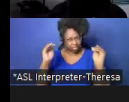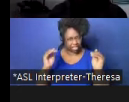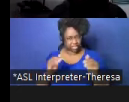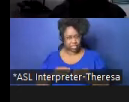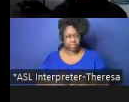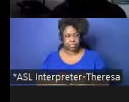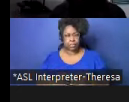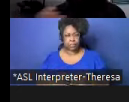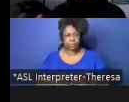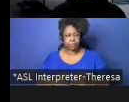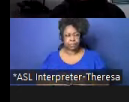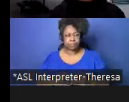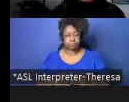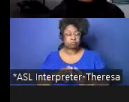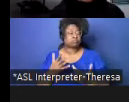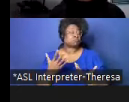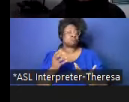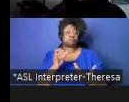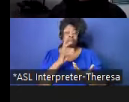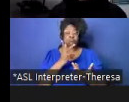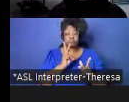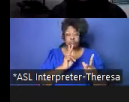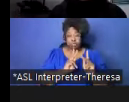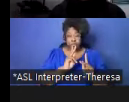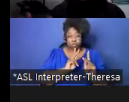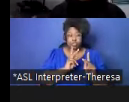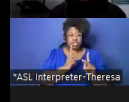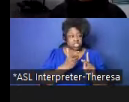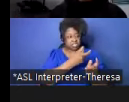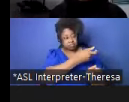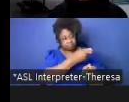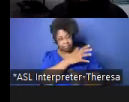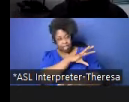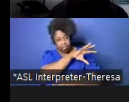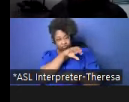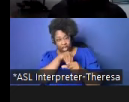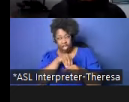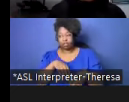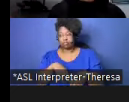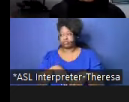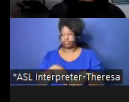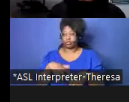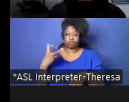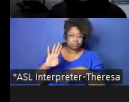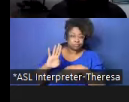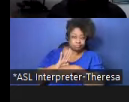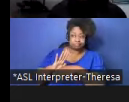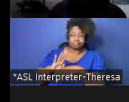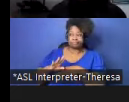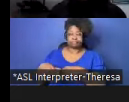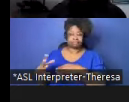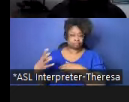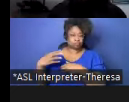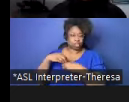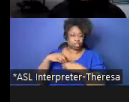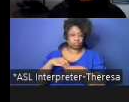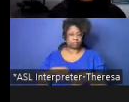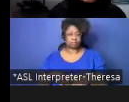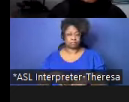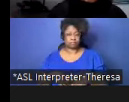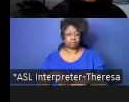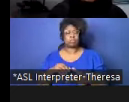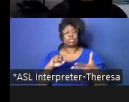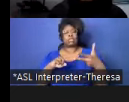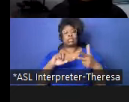That individuals would also need to be involved, or institutions. And scenario 3 is really the types